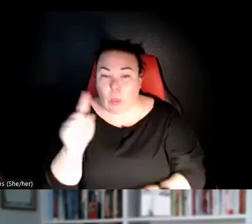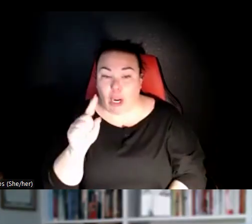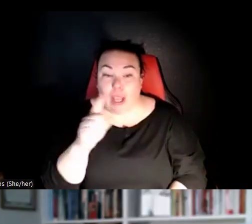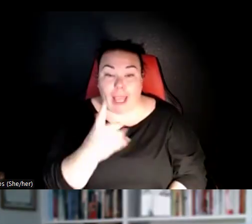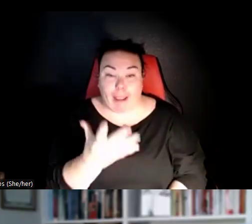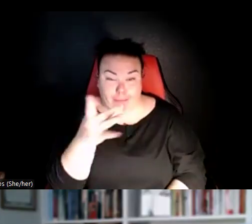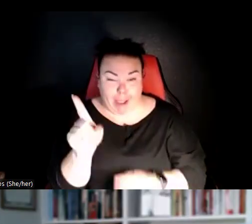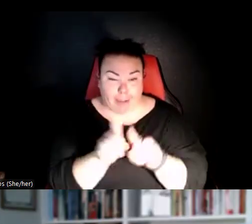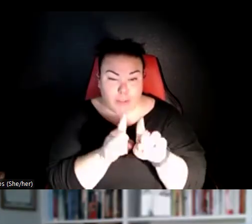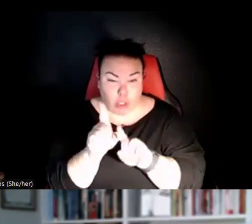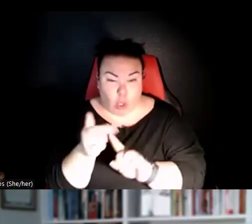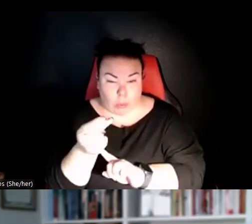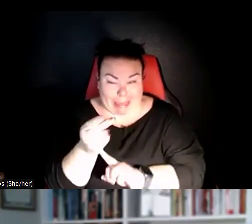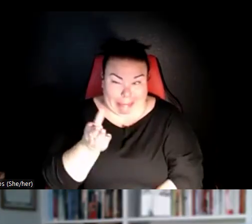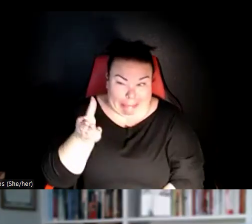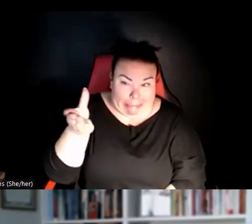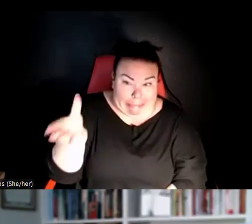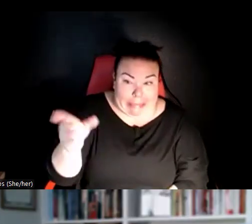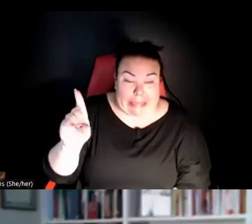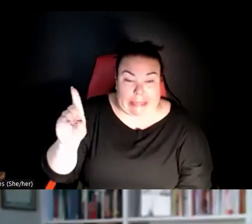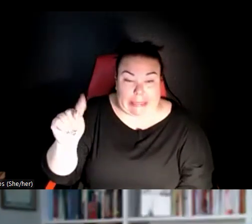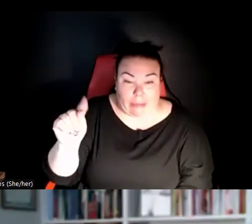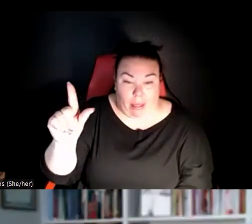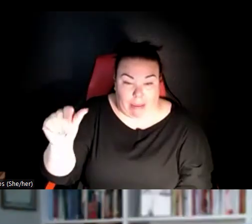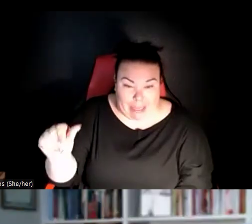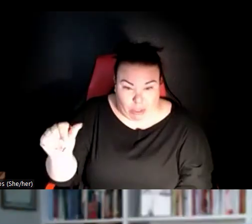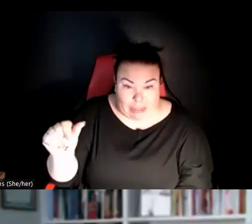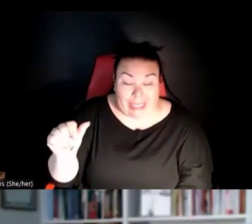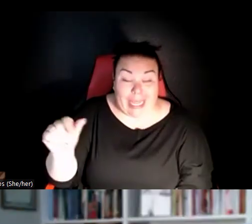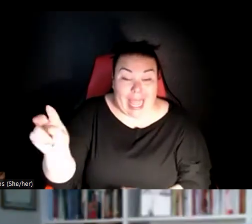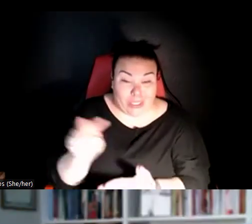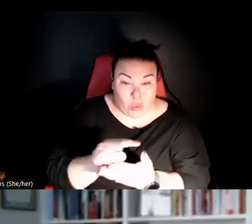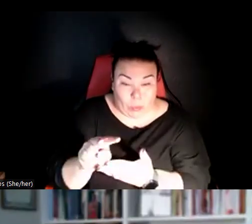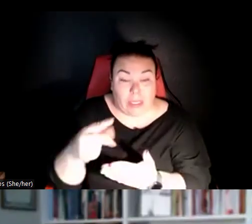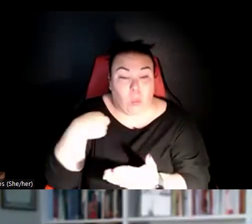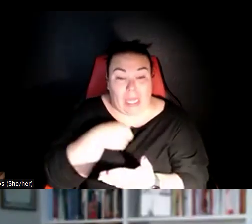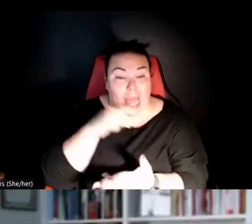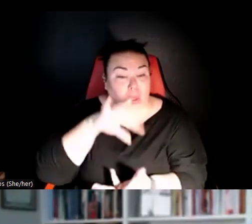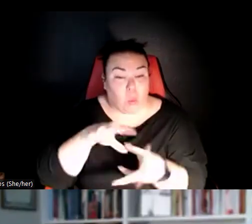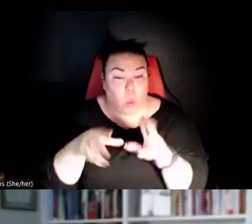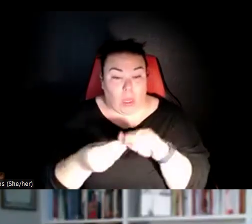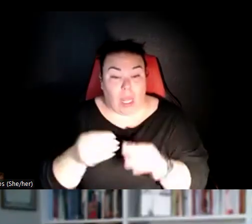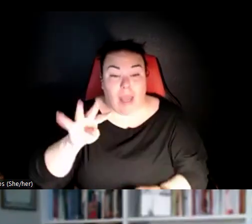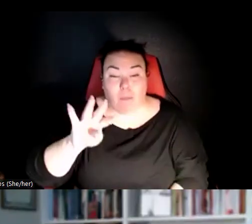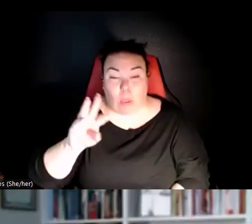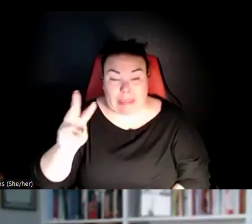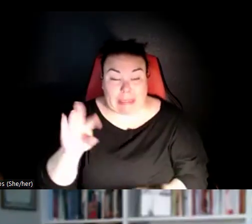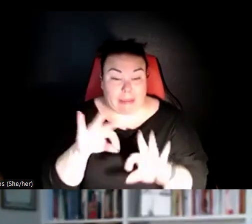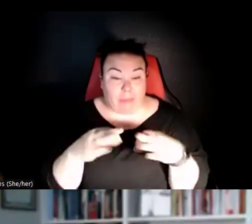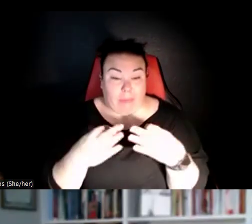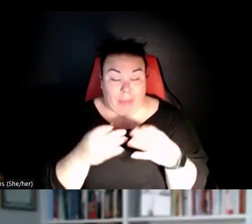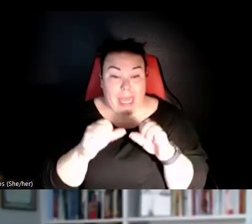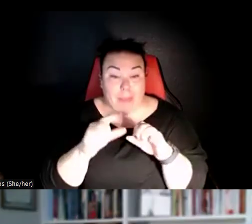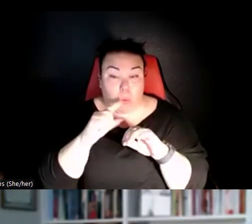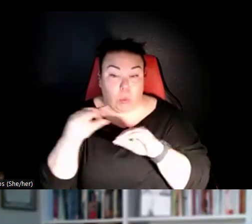downtown Los Angeles. And within 2 weeks, we had 46 families move into 3 floors of